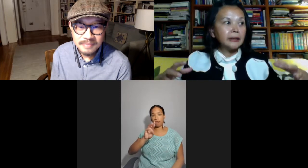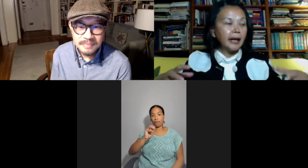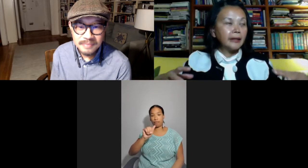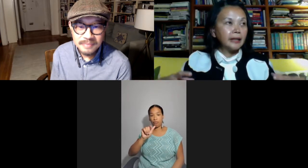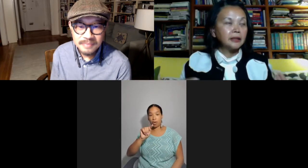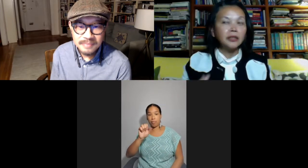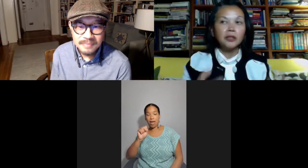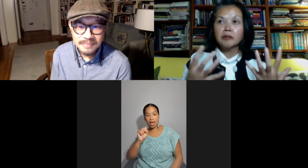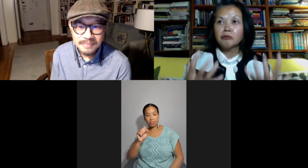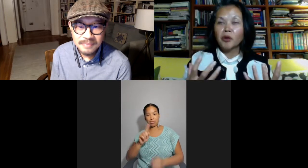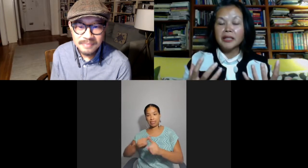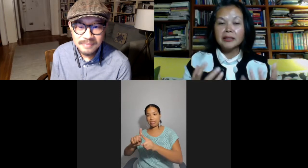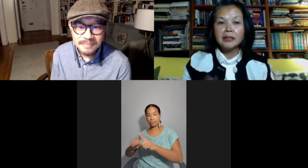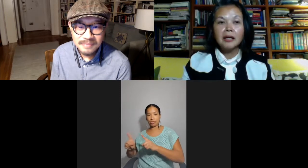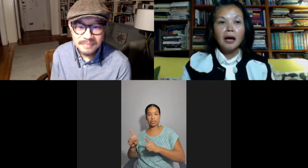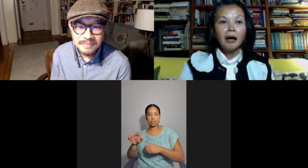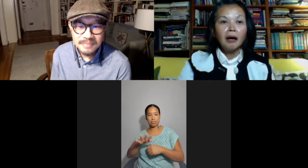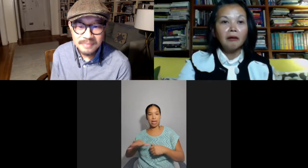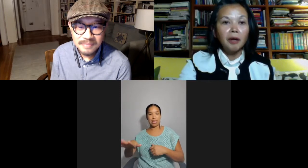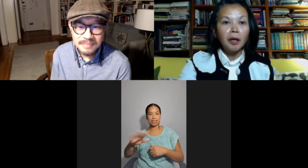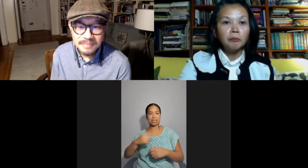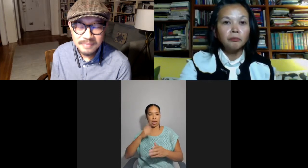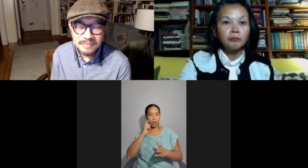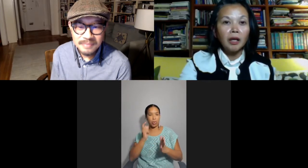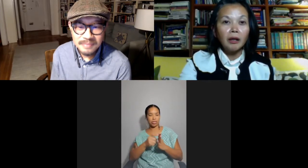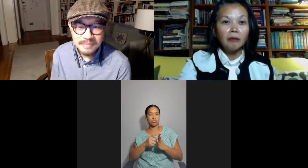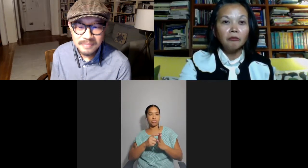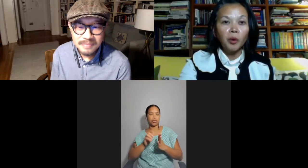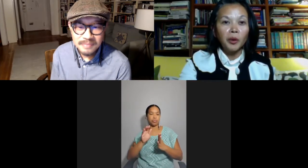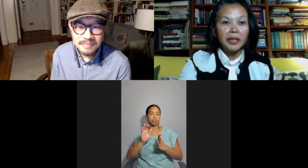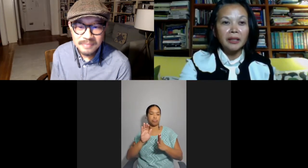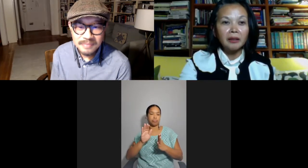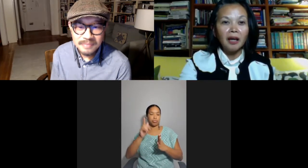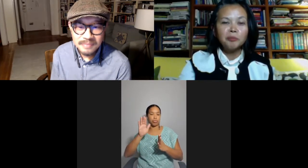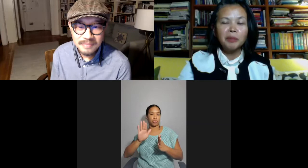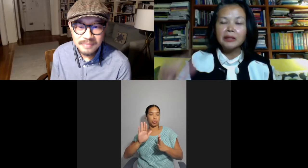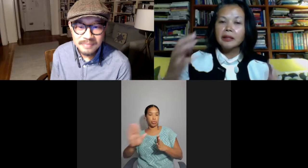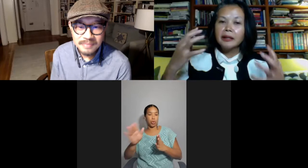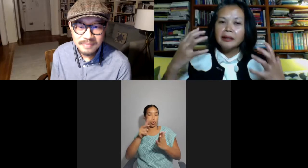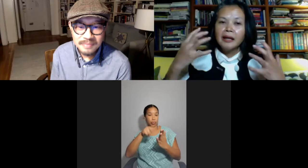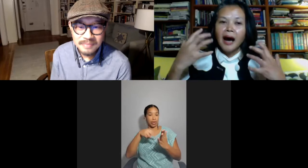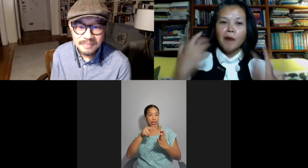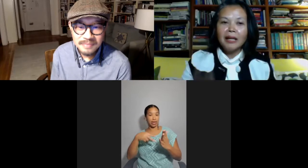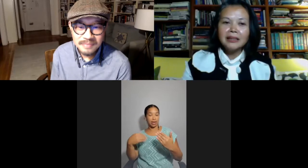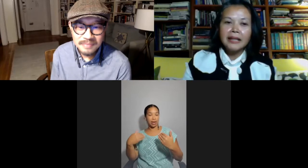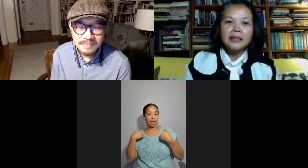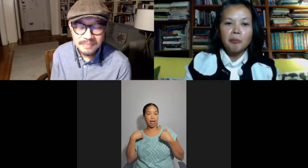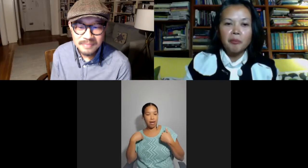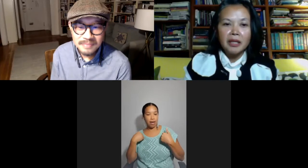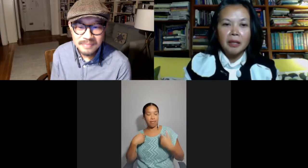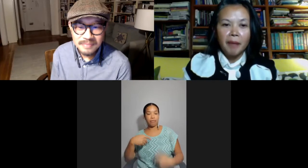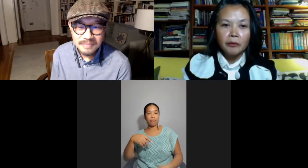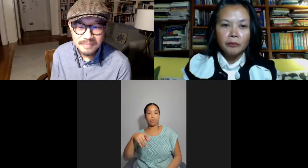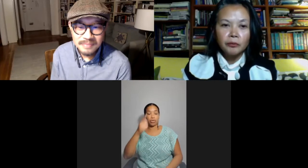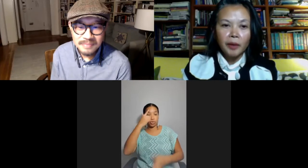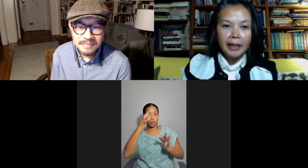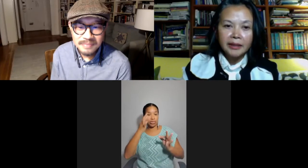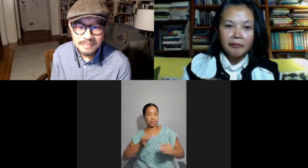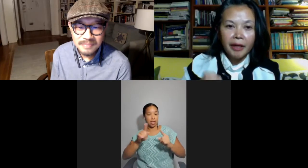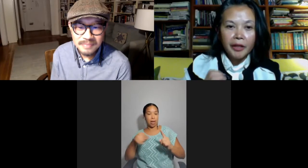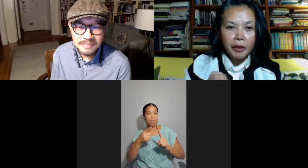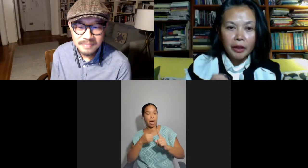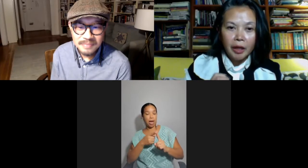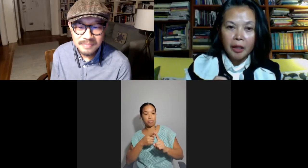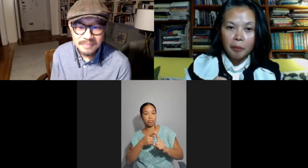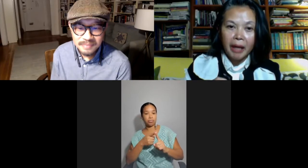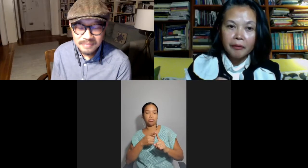had that singular voice of mourning and loss. But I want to say something about what I said